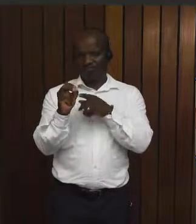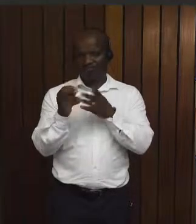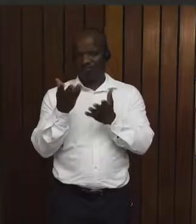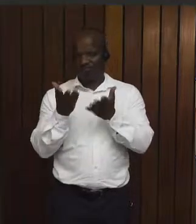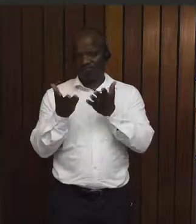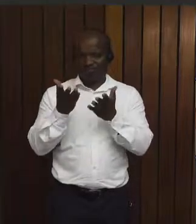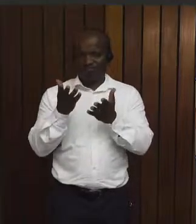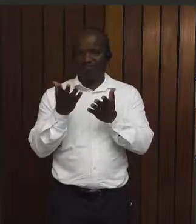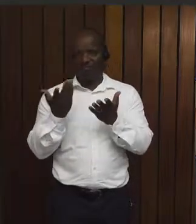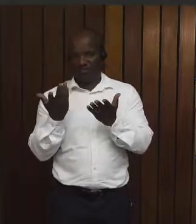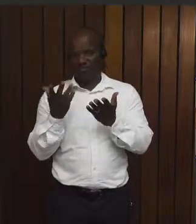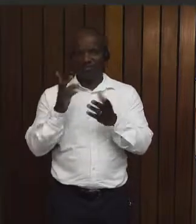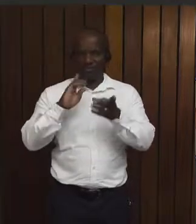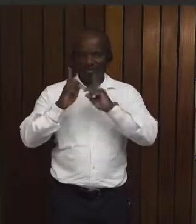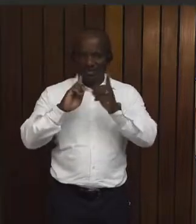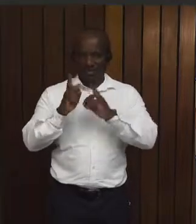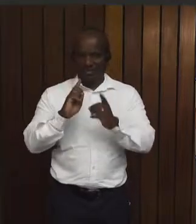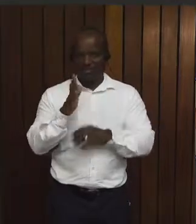roads to be